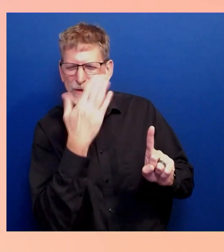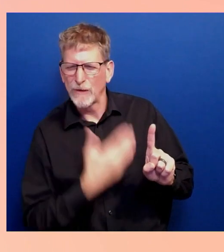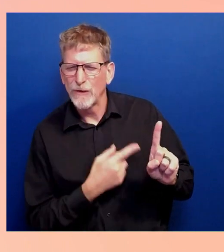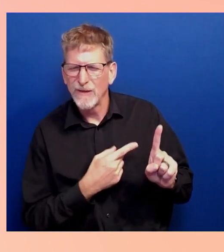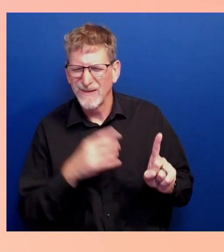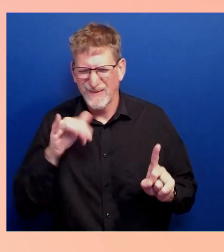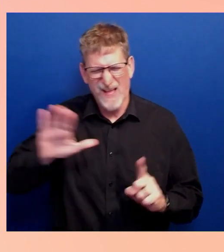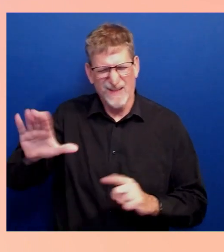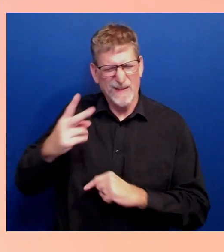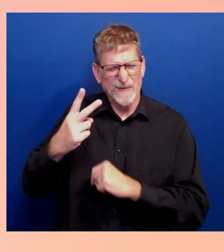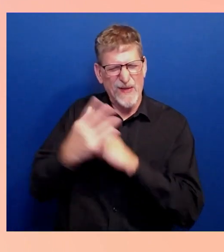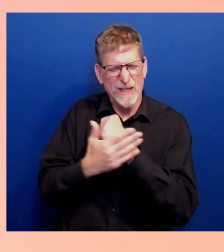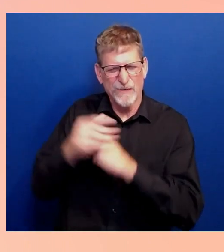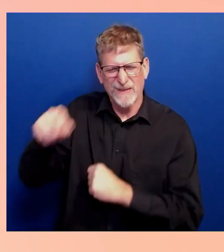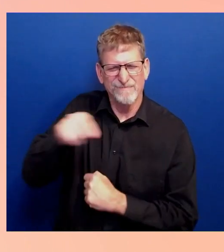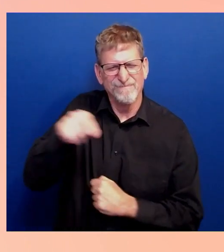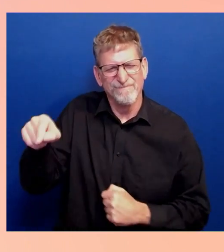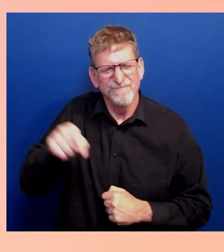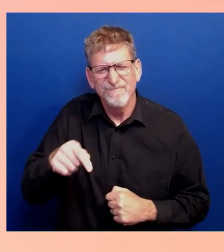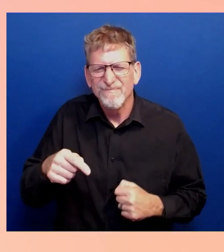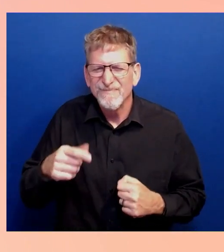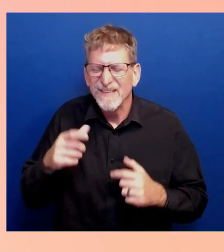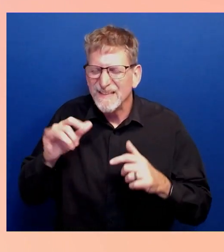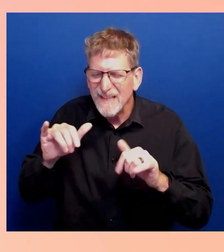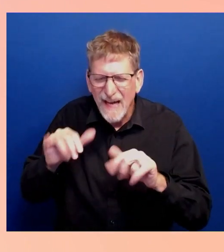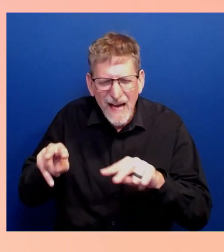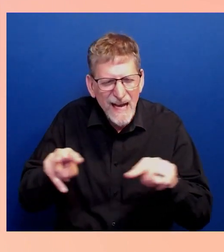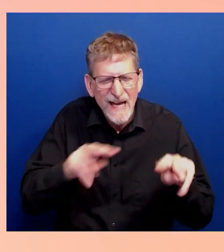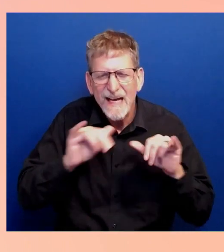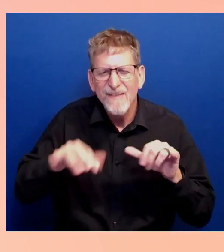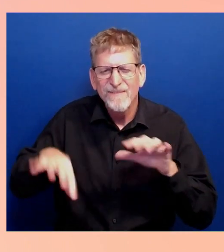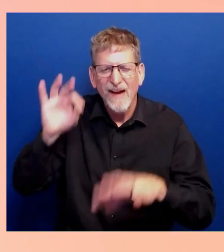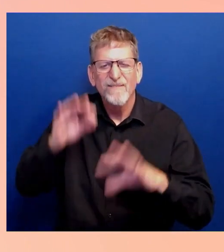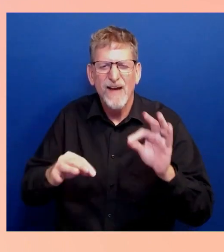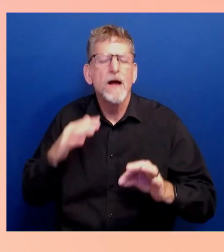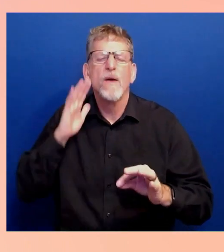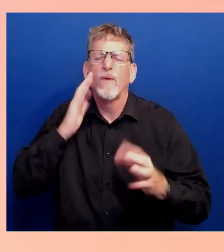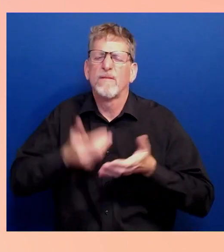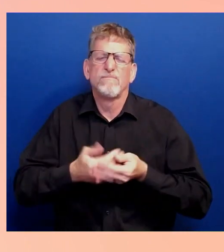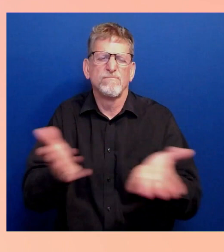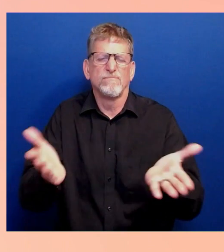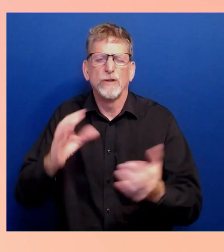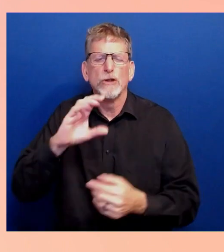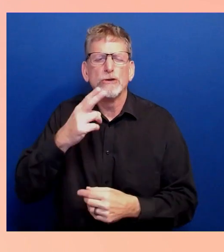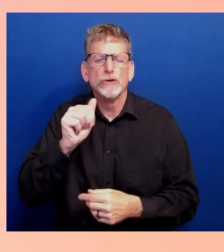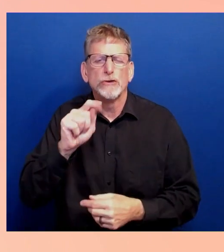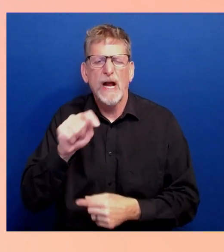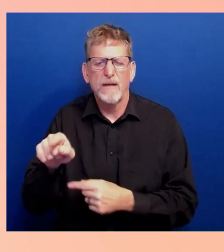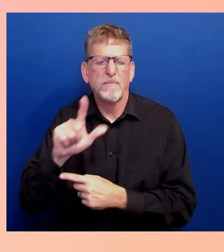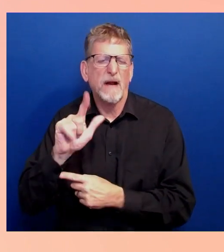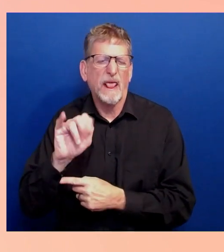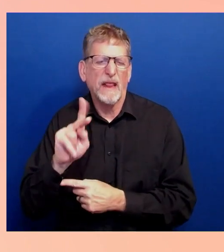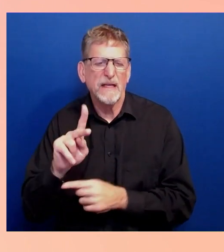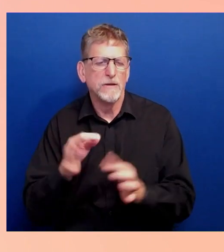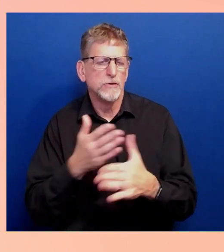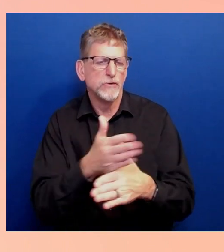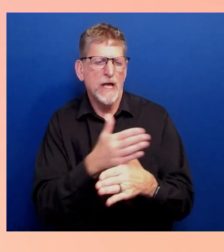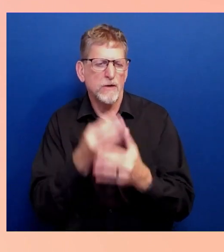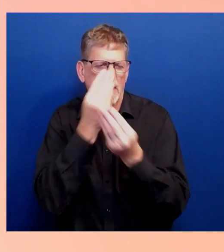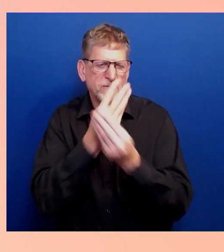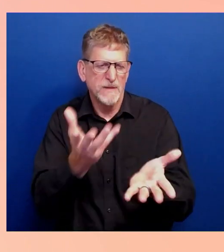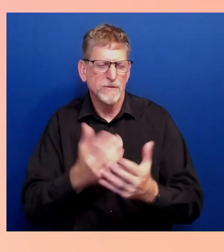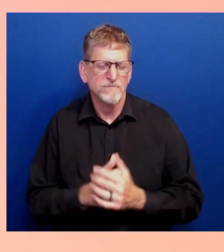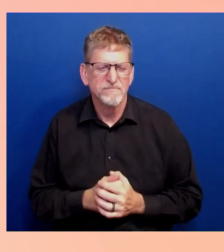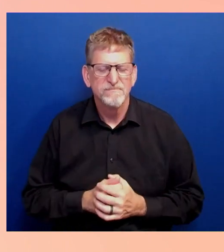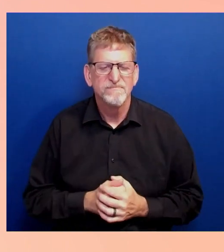findings in the report, which I will share with you in the chat. Thank you very much. So I Sorry, it was love our long. shared, no, I love our